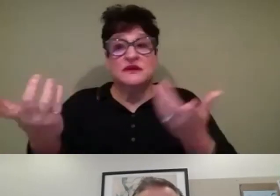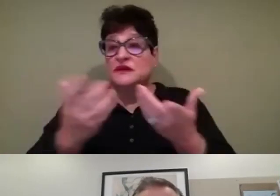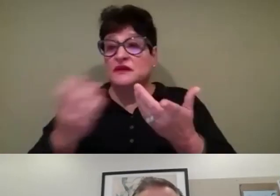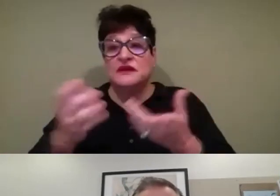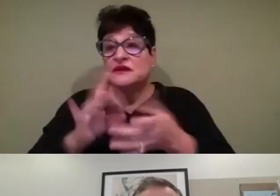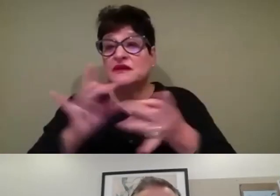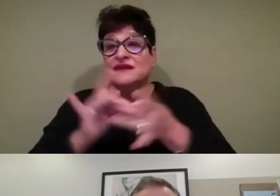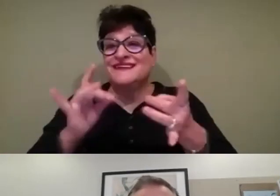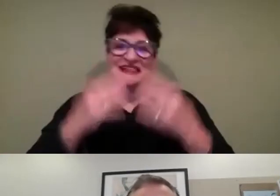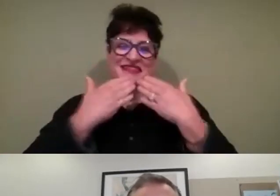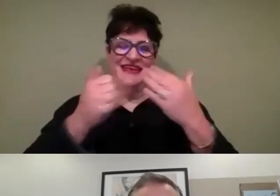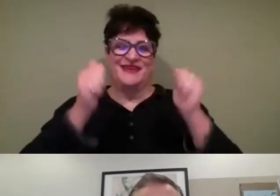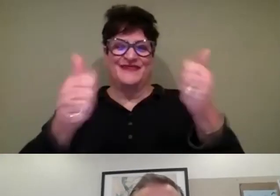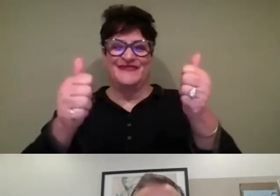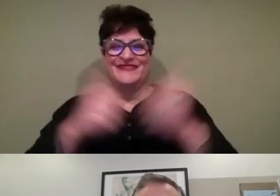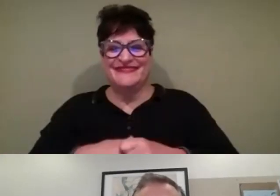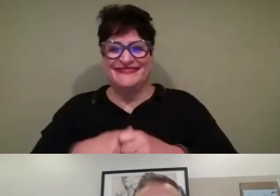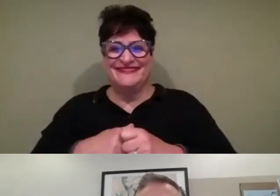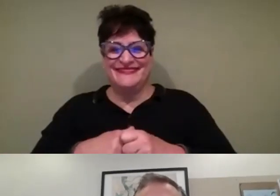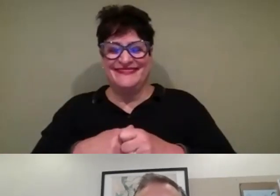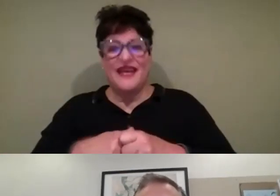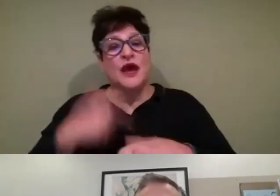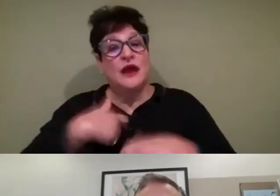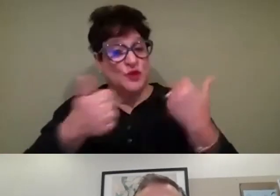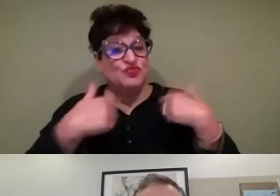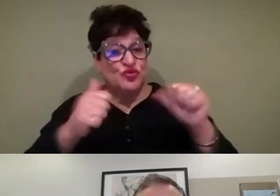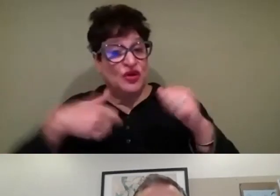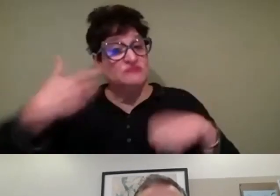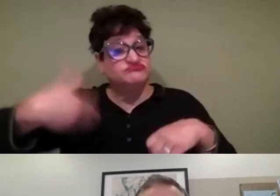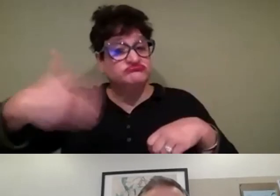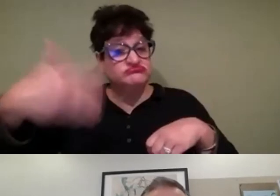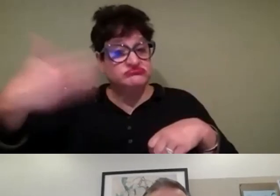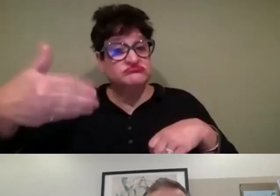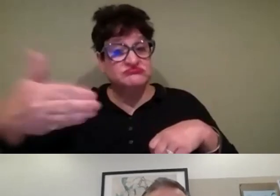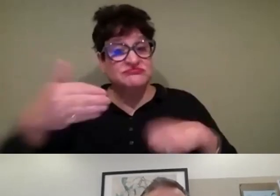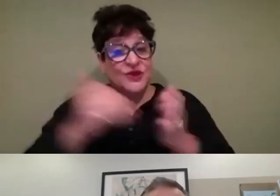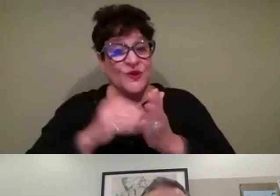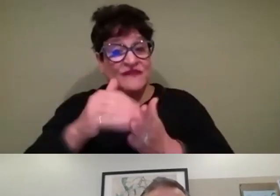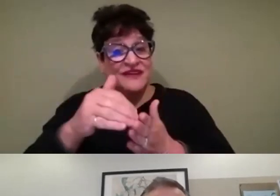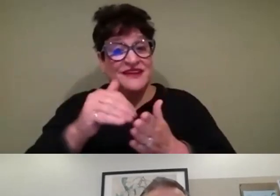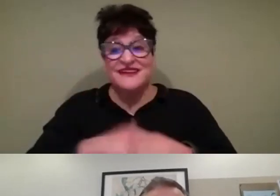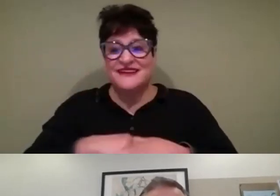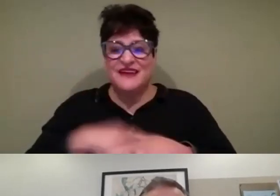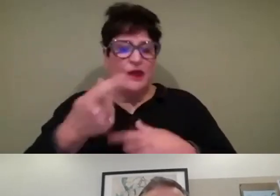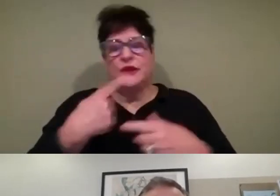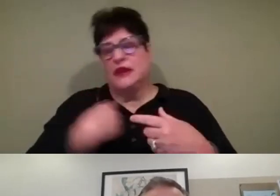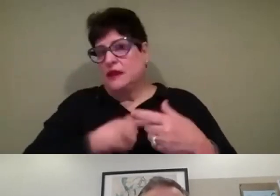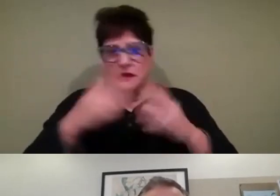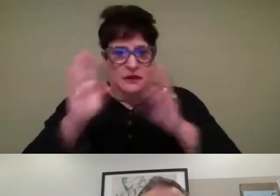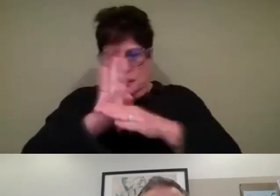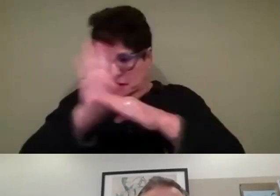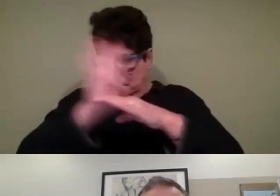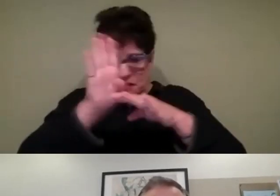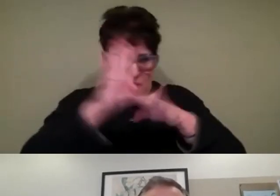Okay, thanks everybody. We will try to do these more frequently. It's mostly that we kind of get distracted and there's so many things going on,